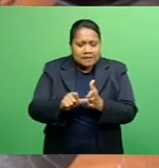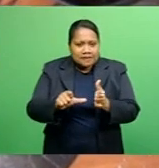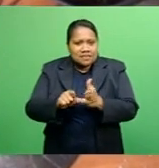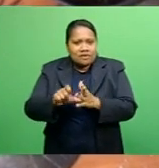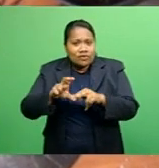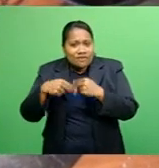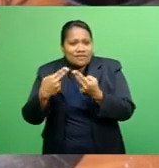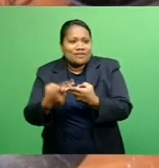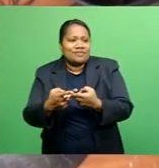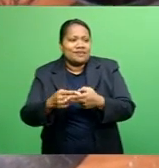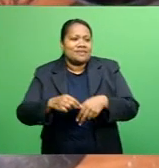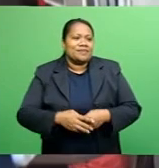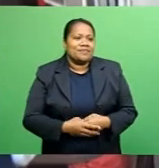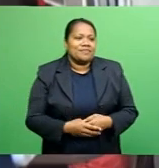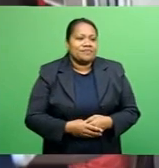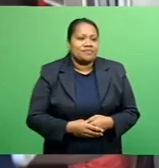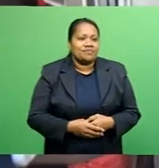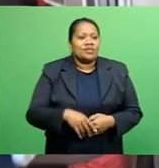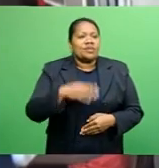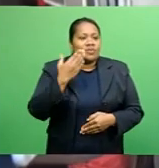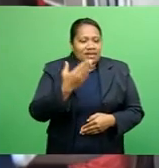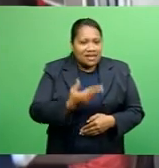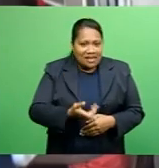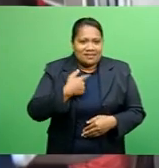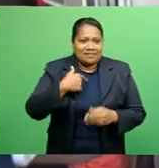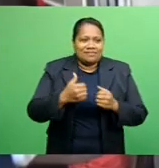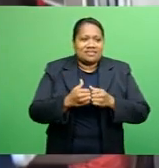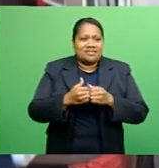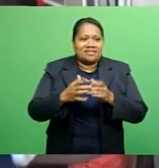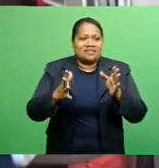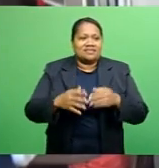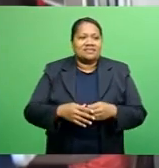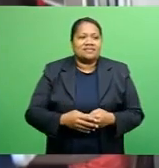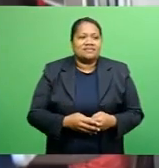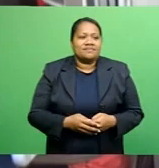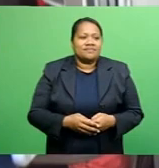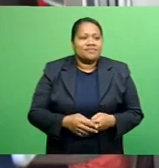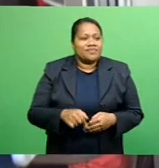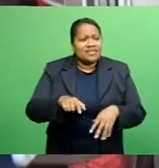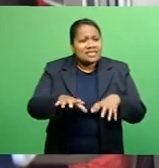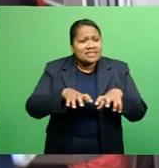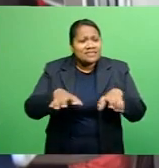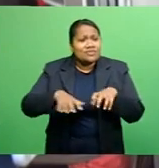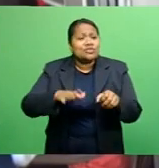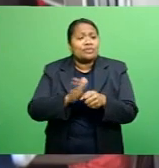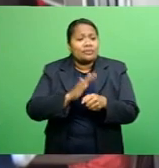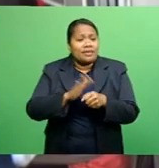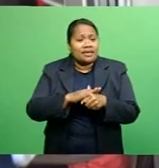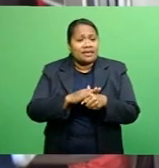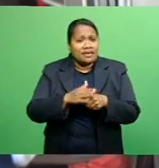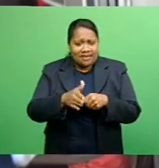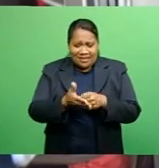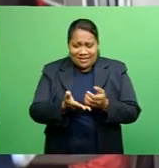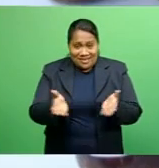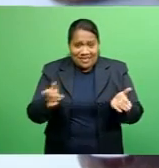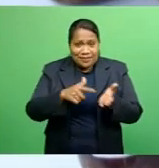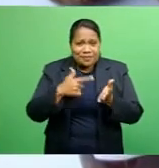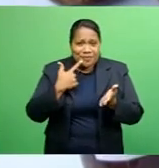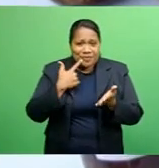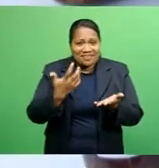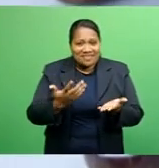family. This is where I started off with this creativity of making this